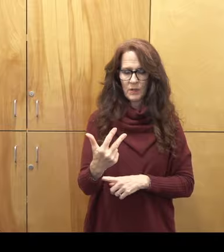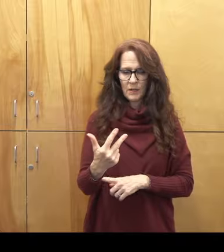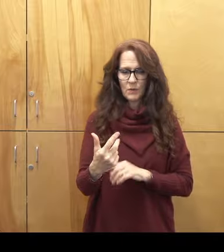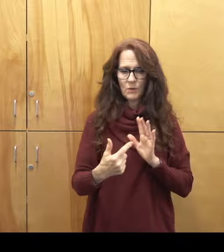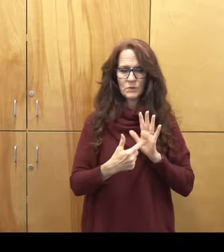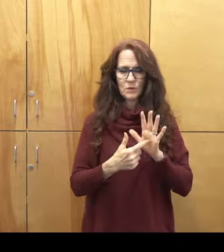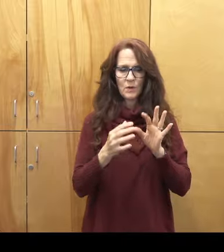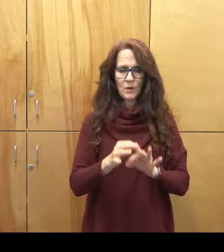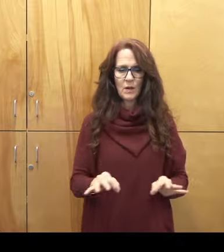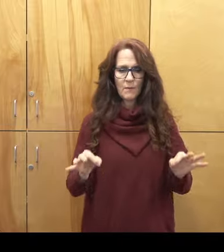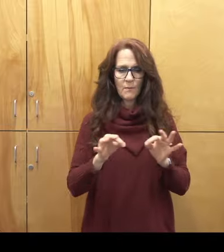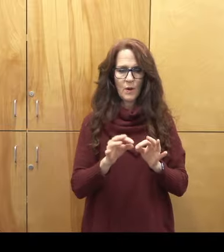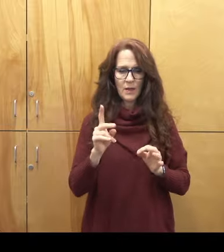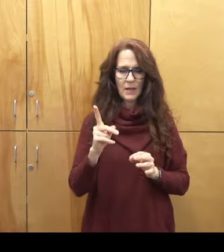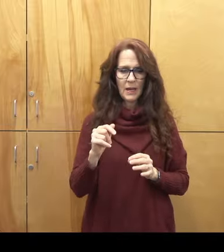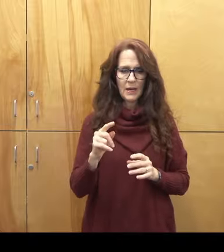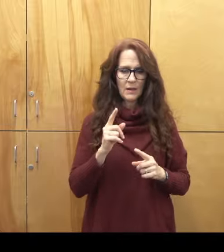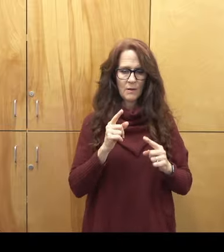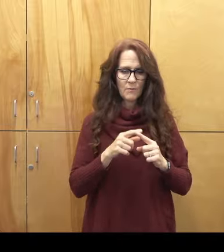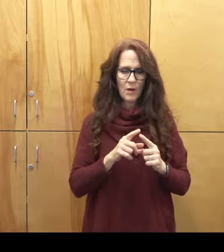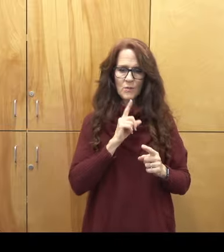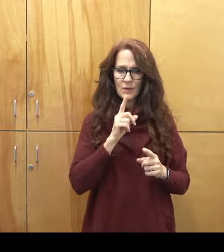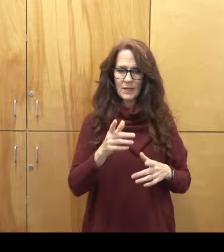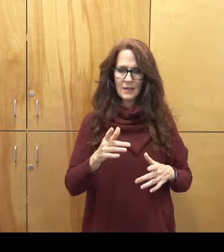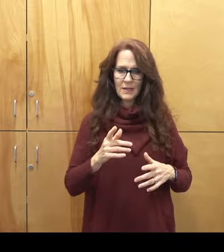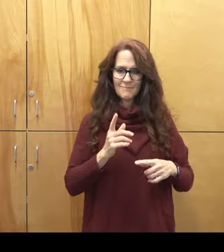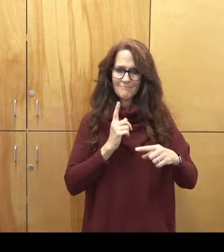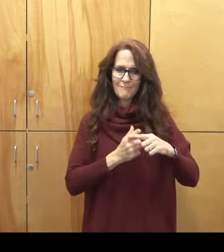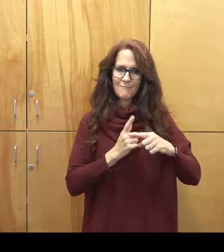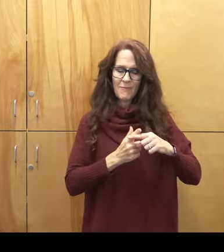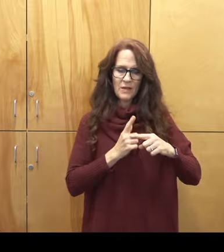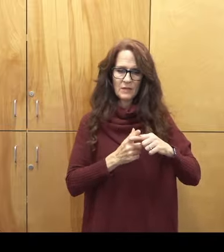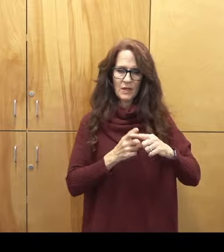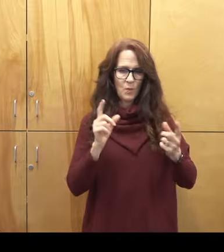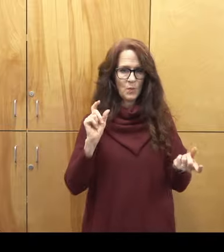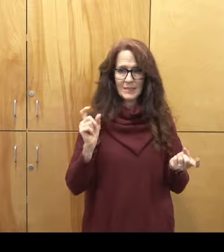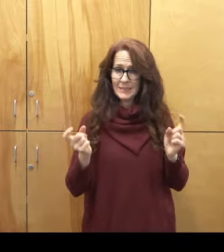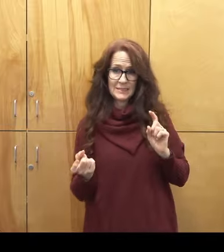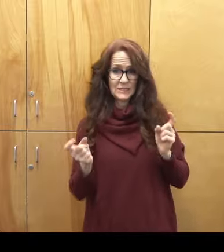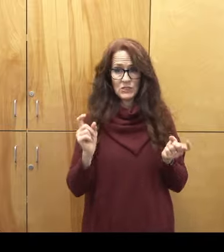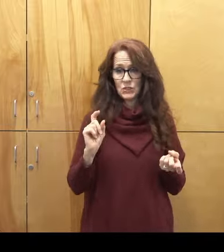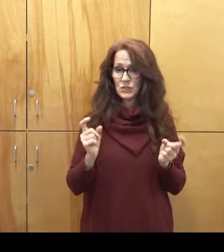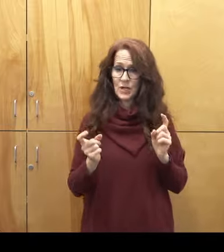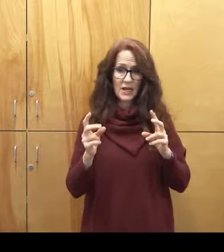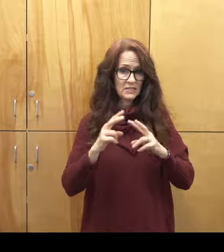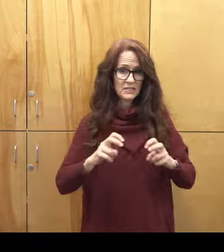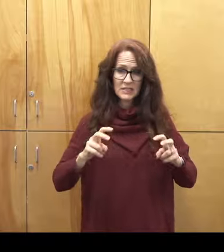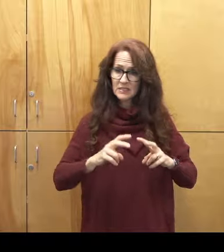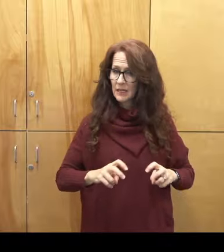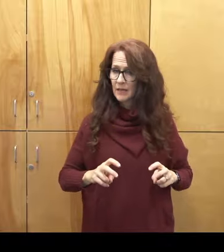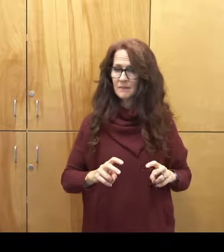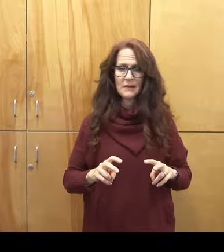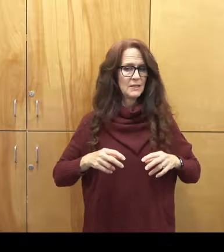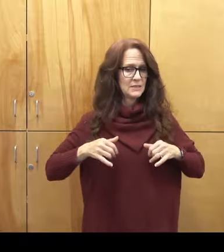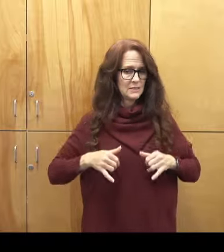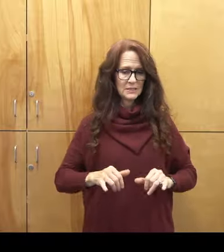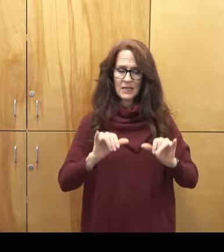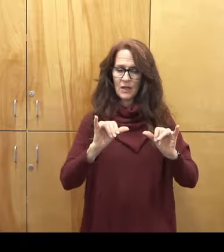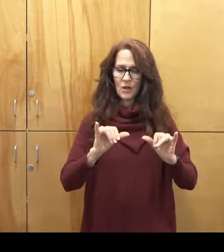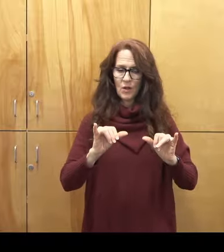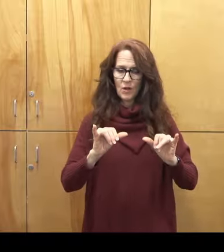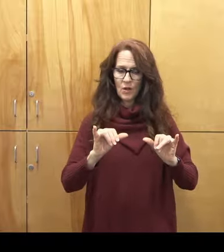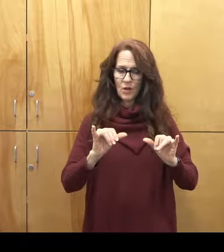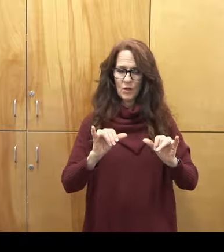that this is very promising to see that we didn't change the assessment. The assessment is still looking